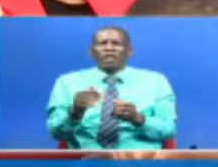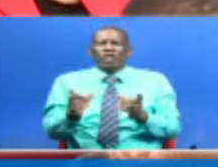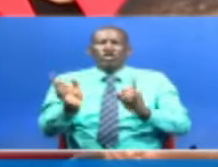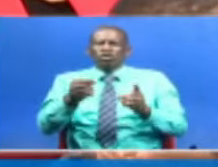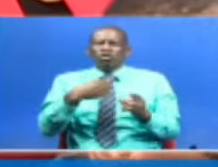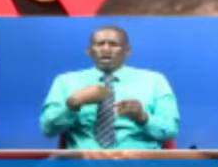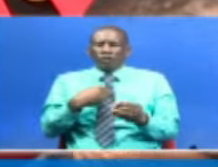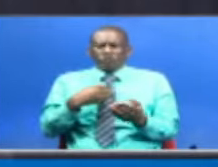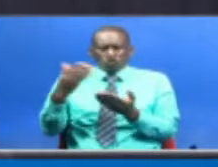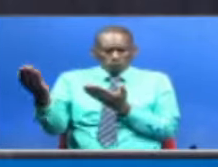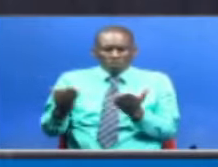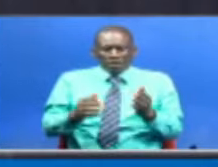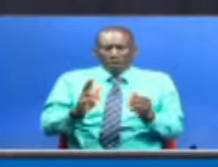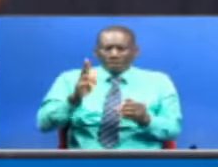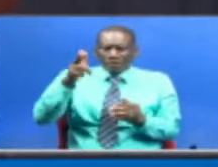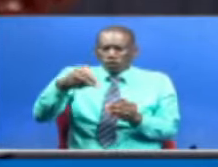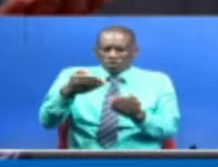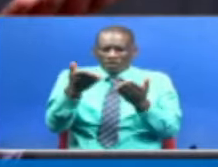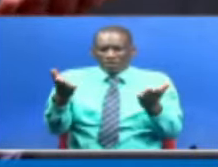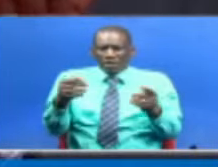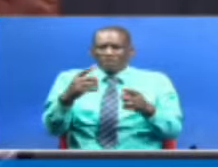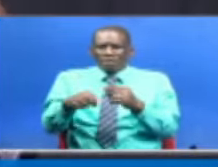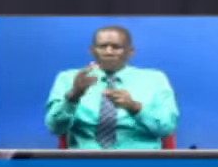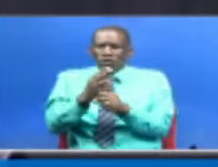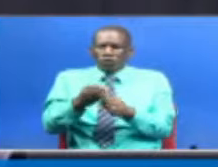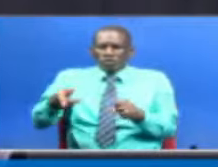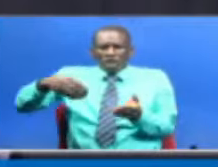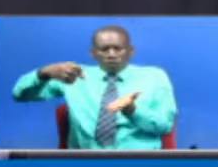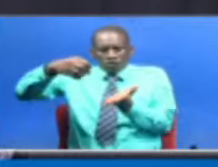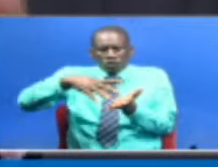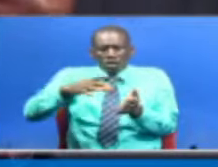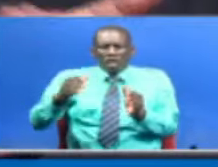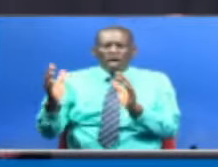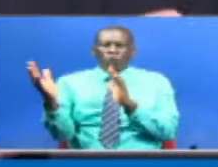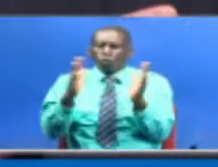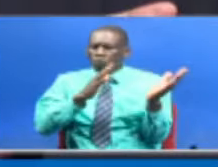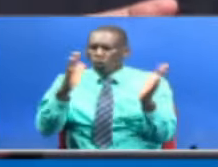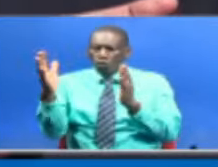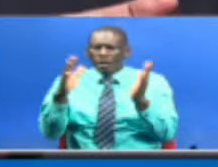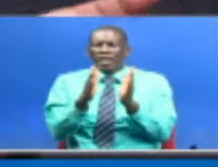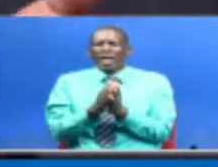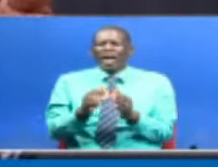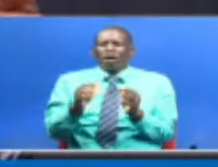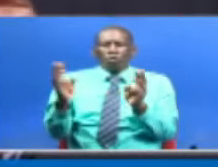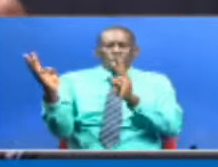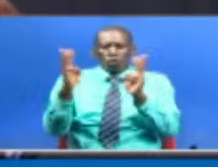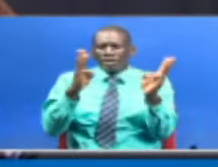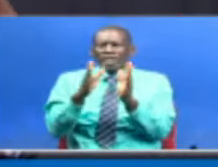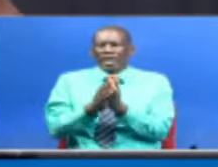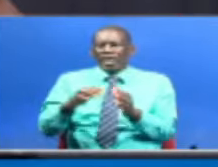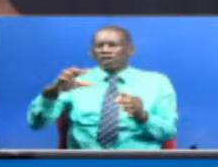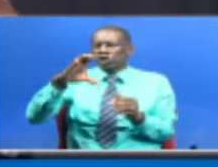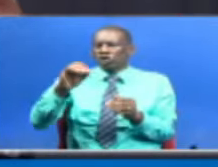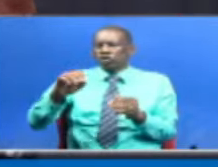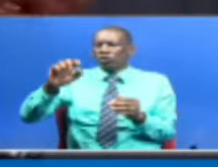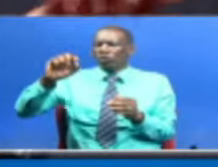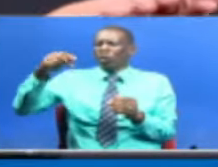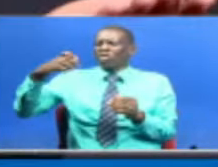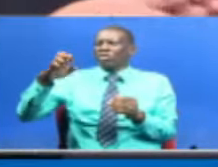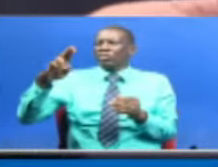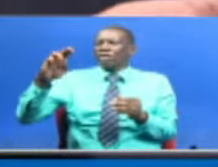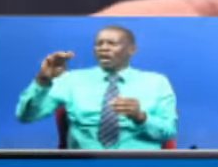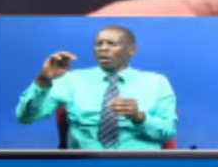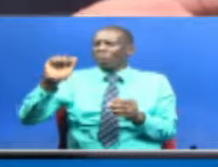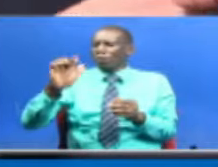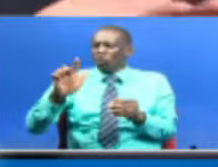to import petroleum products, but using our solar, our wind, and our geothermal in form of energy